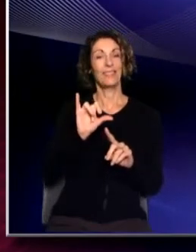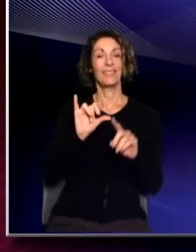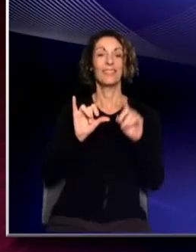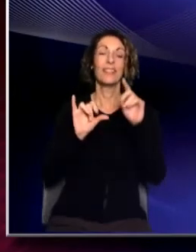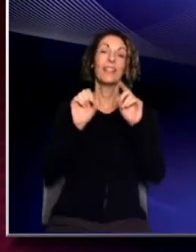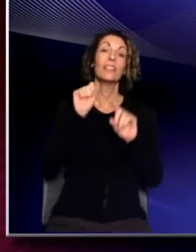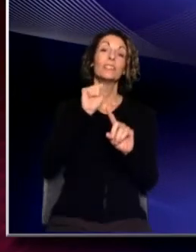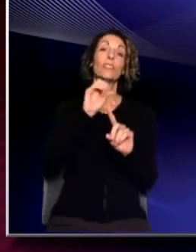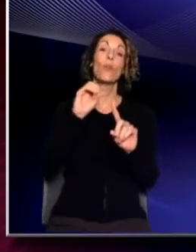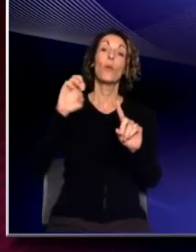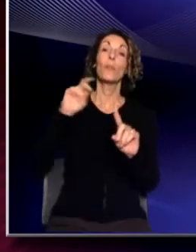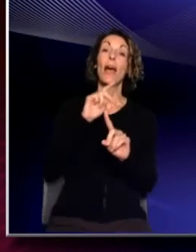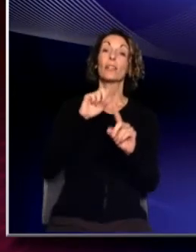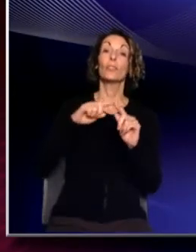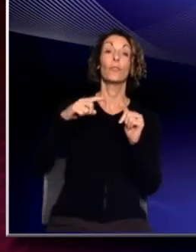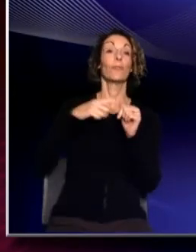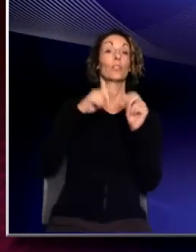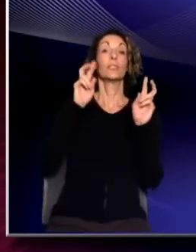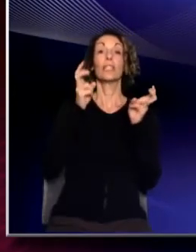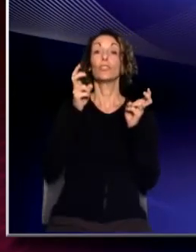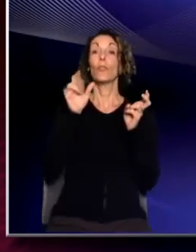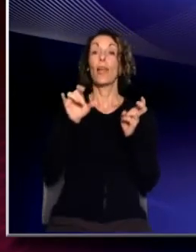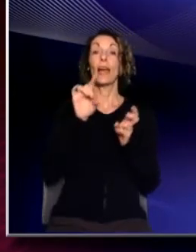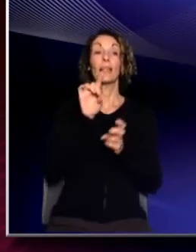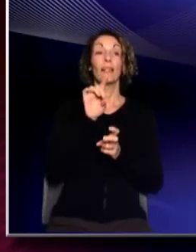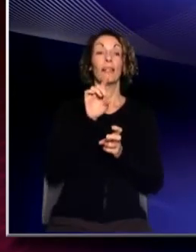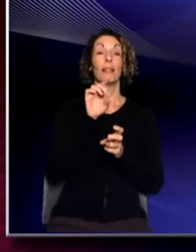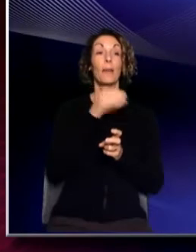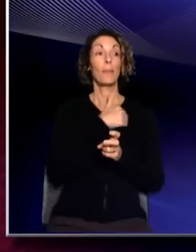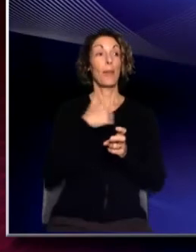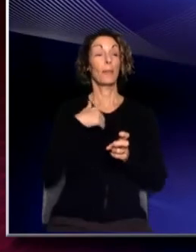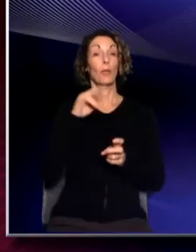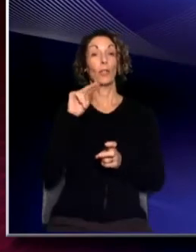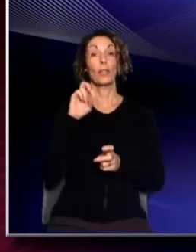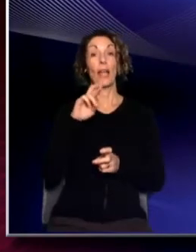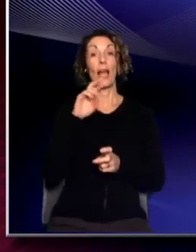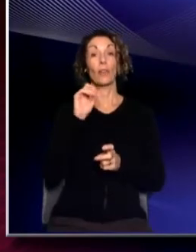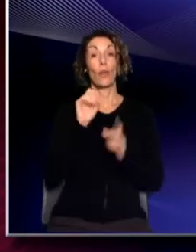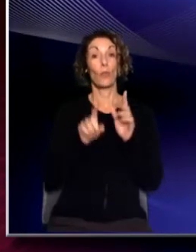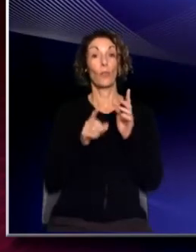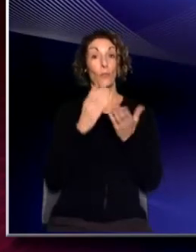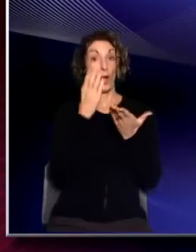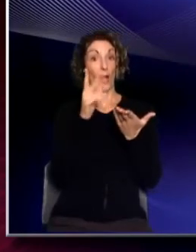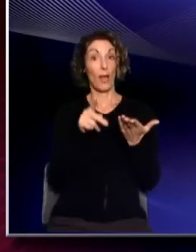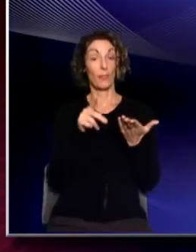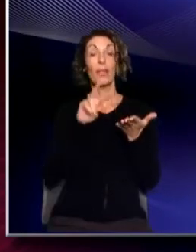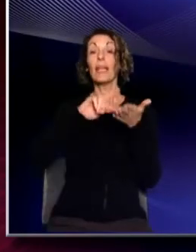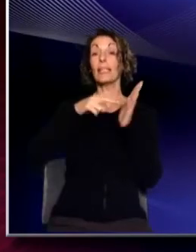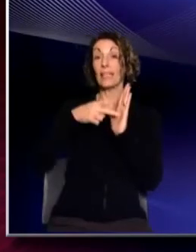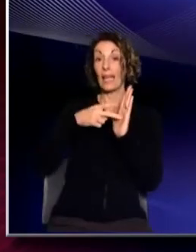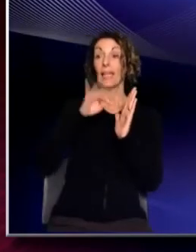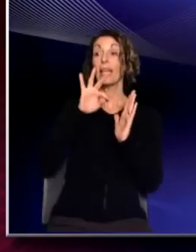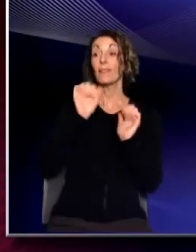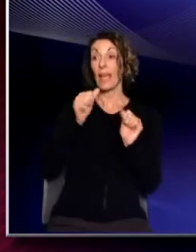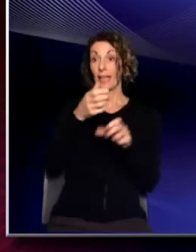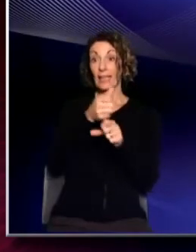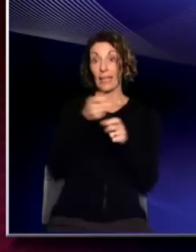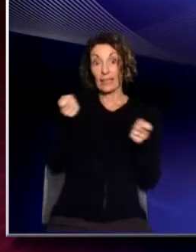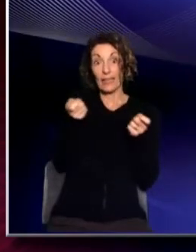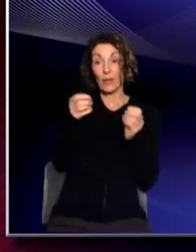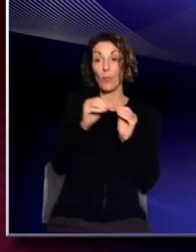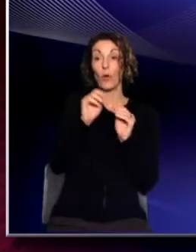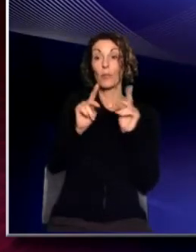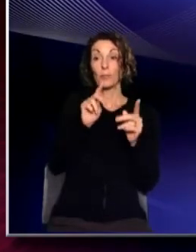going back to issue one that David Niagara brought up, the intent was if we could have more people show up because they're more likely to attend, for instance,